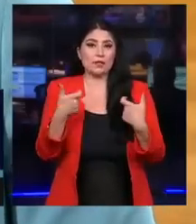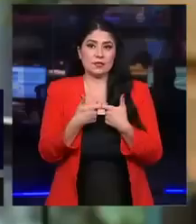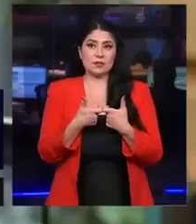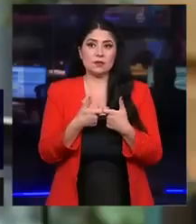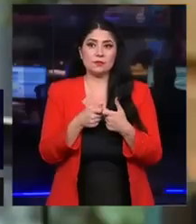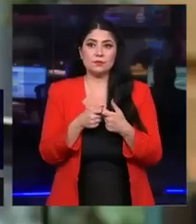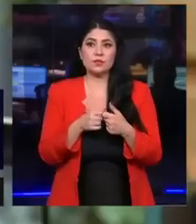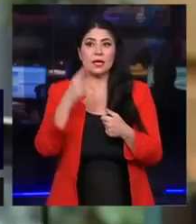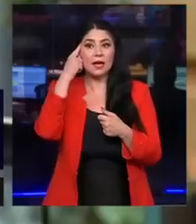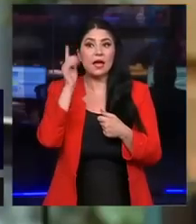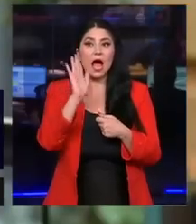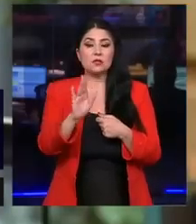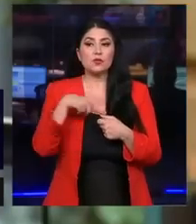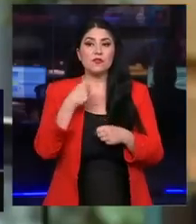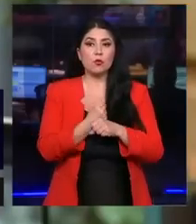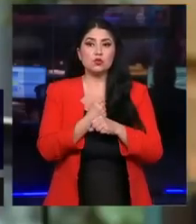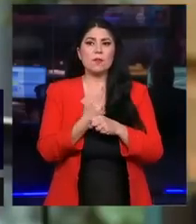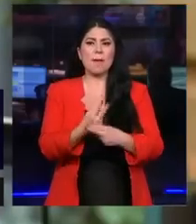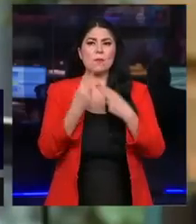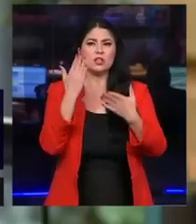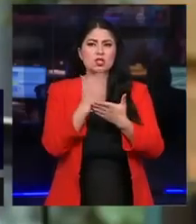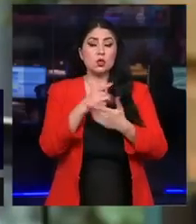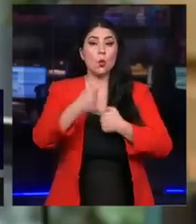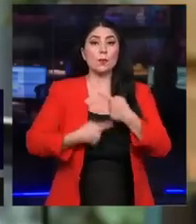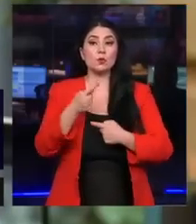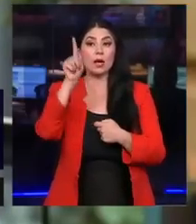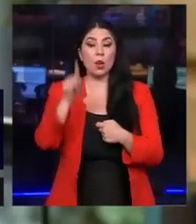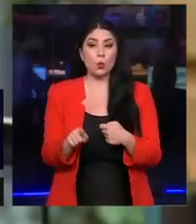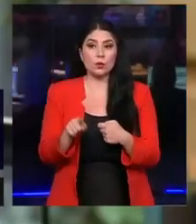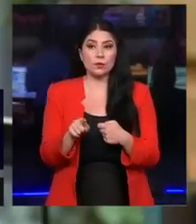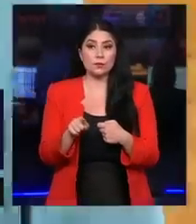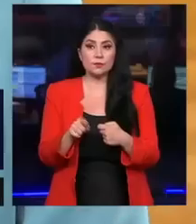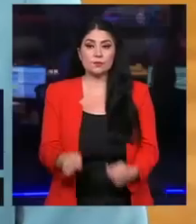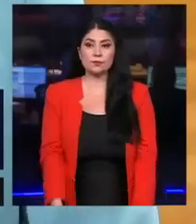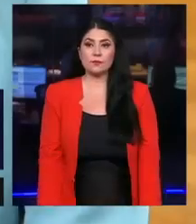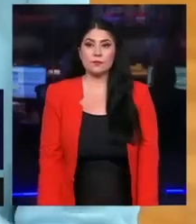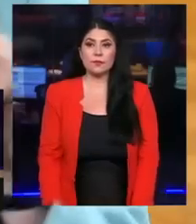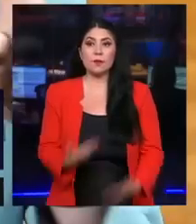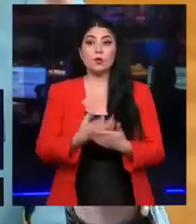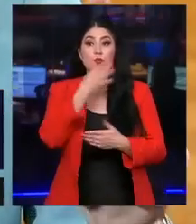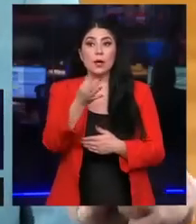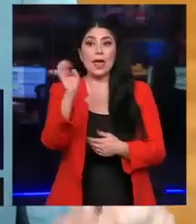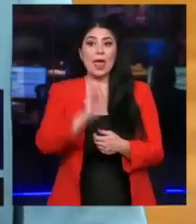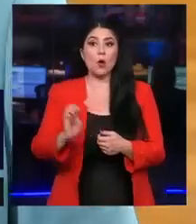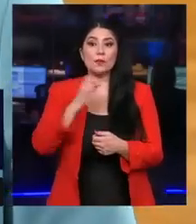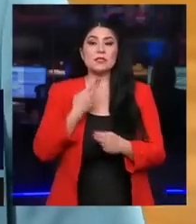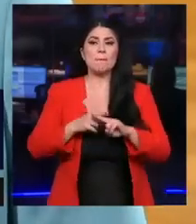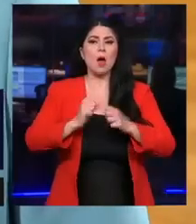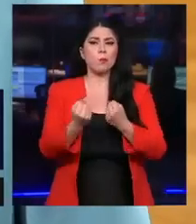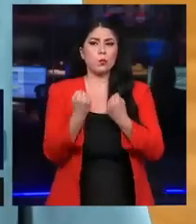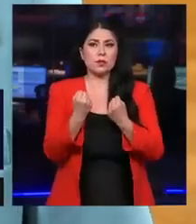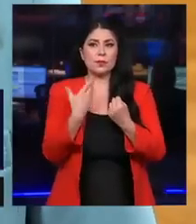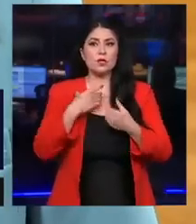of countries. And I think this is where the most important decisions could be taken over the next months. To say Europe is